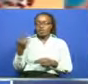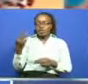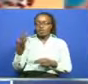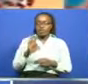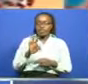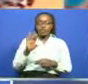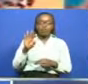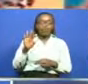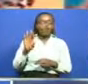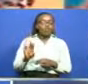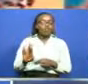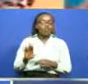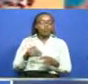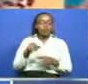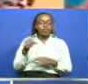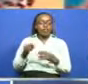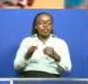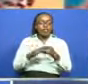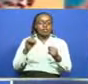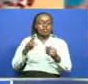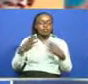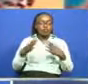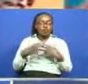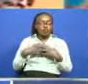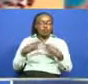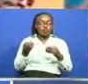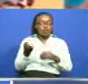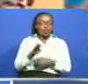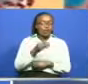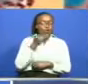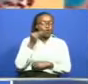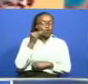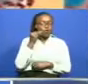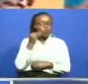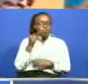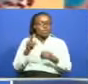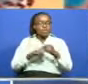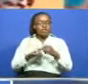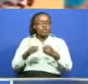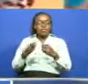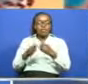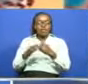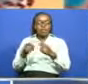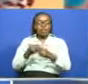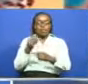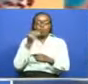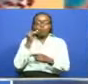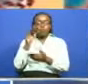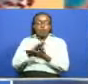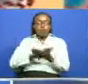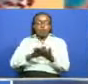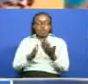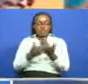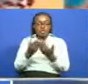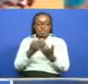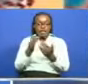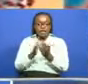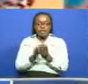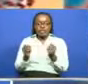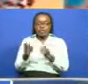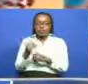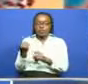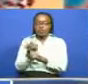24,334 after 81 patients were discharged, out of which 69 were from home-based care program and 12 from various